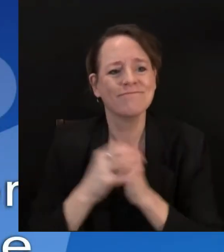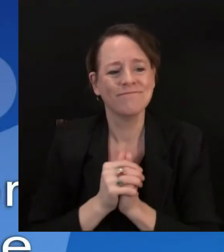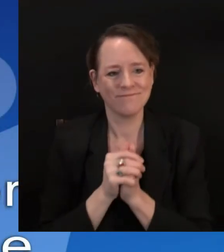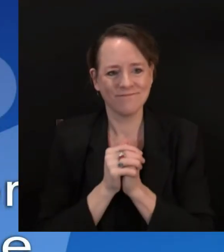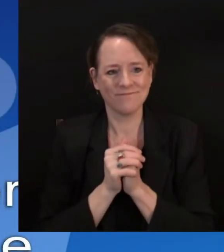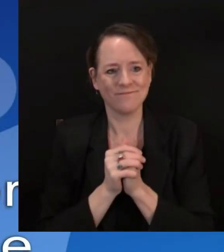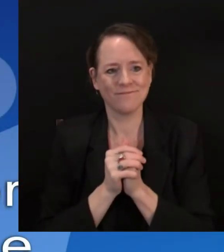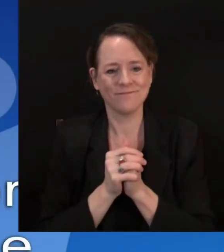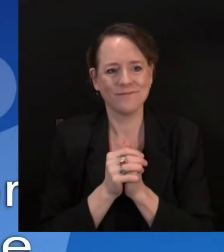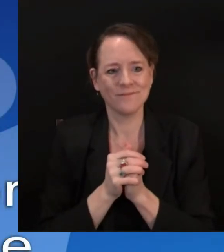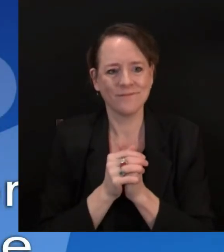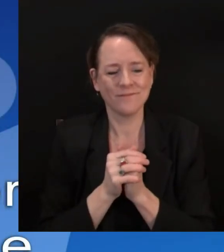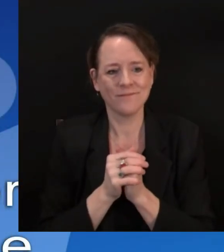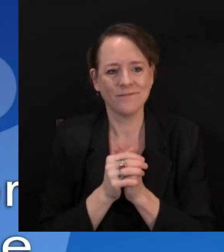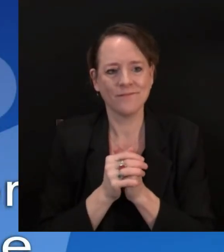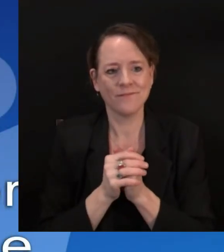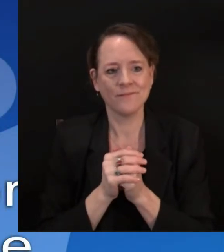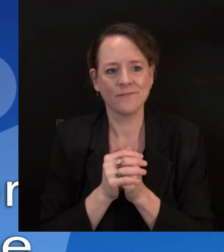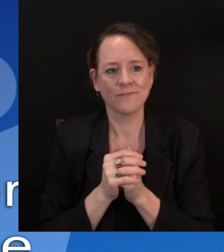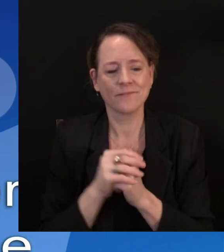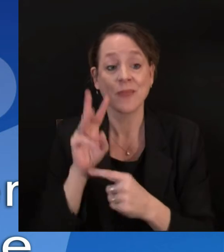from Wisconsin Examiner. Eric?